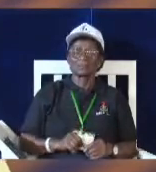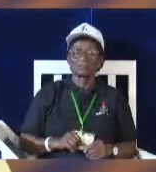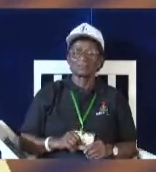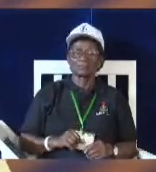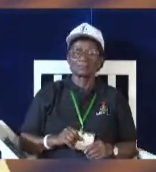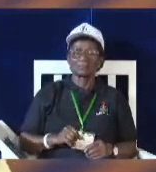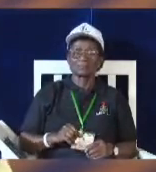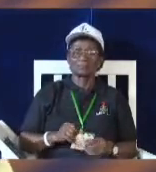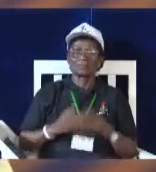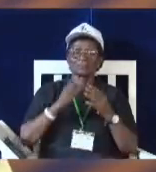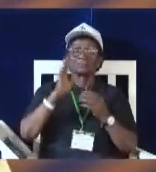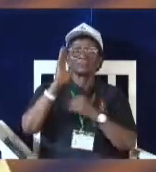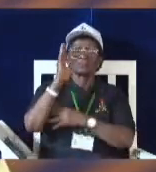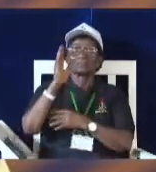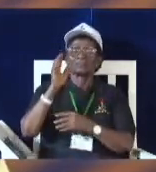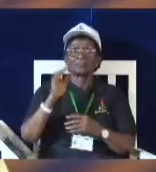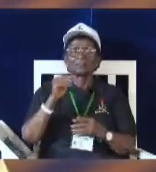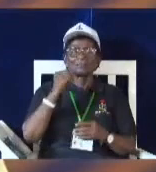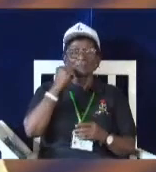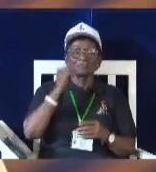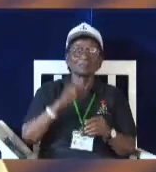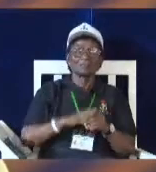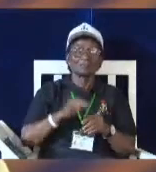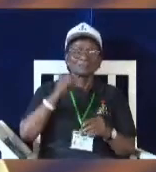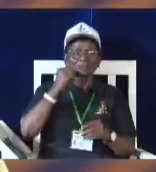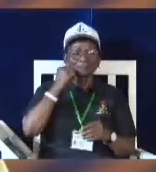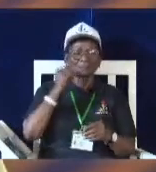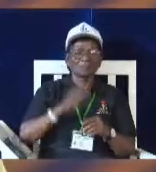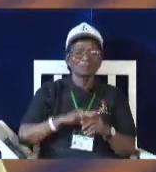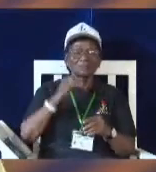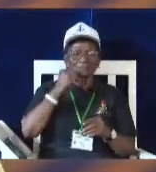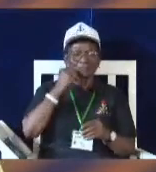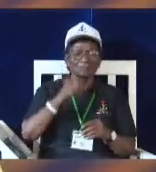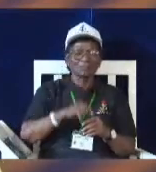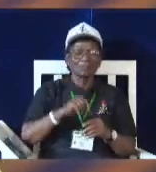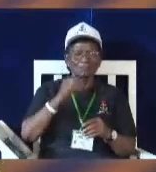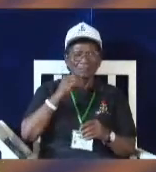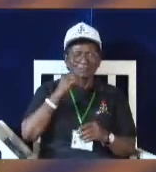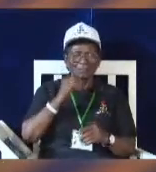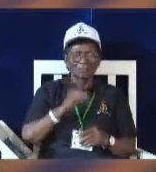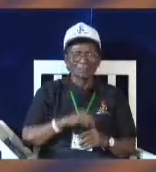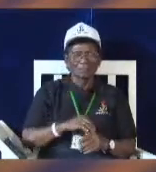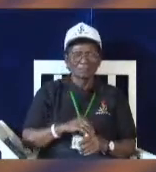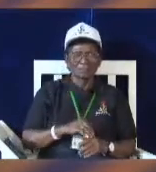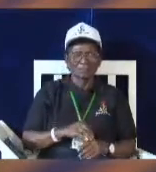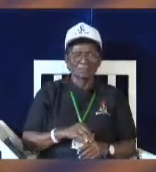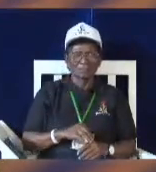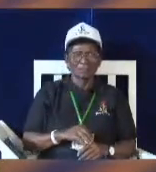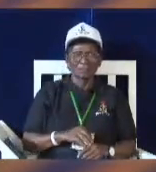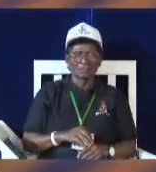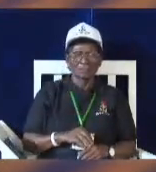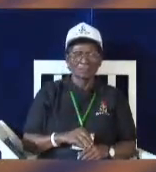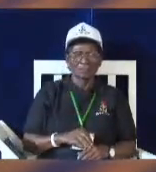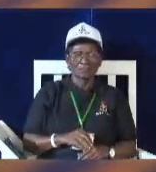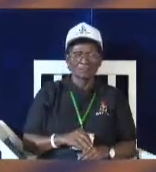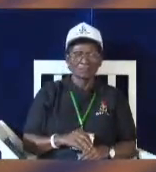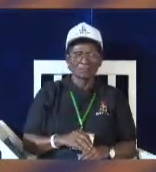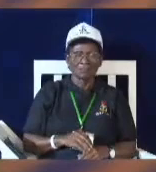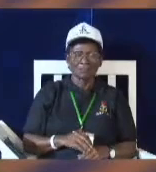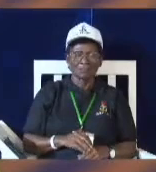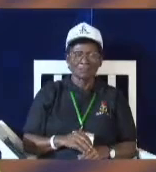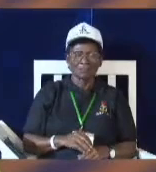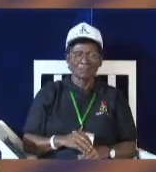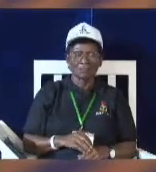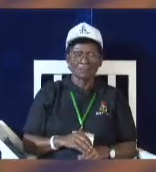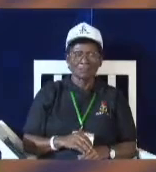Thank God smallpox is forgotten now. But in those days, it was a terrible disease. Can